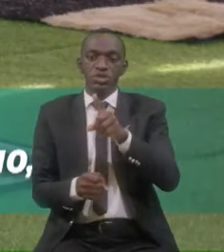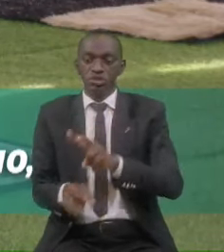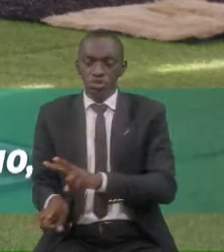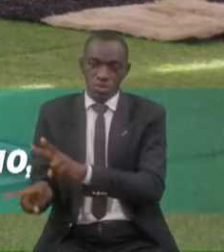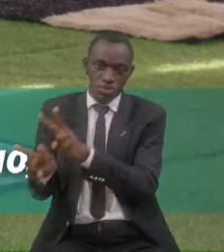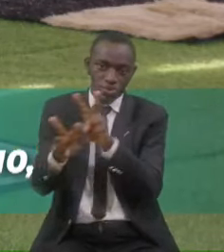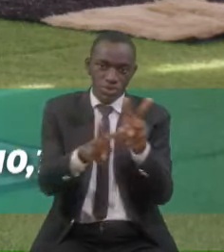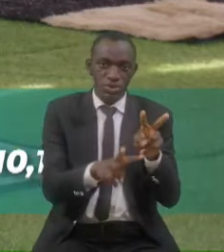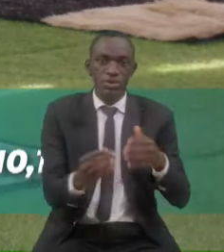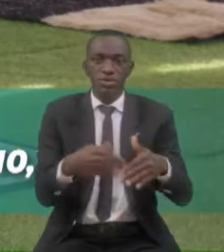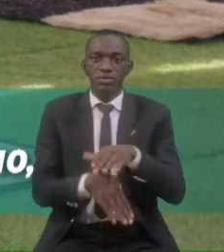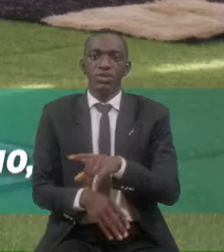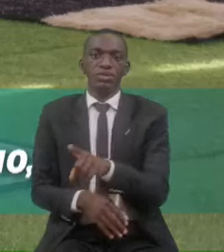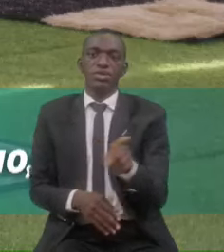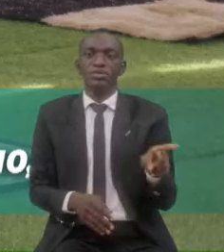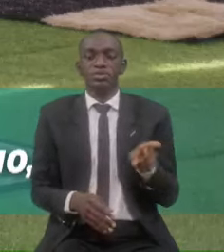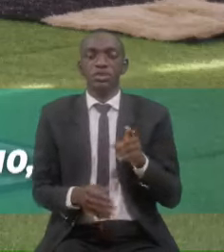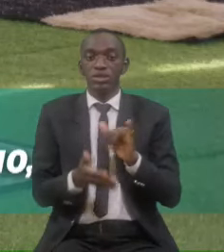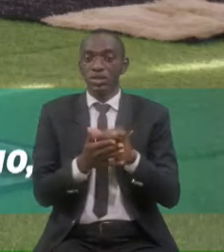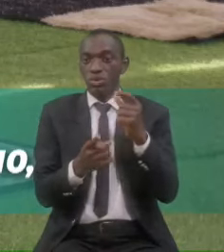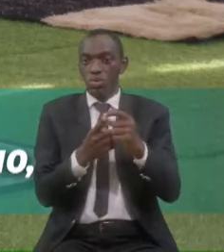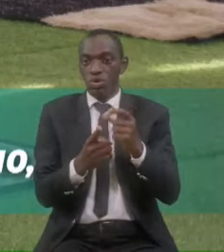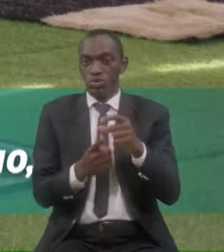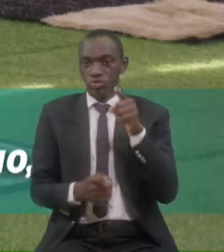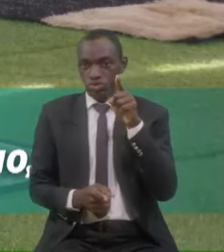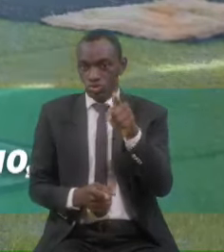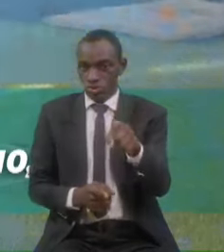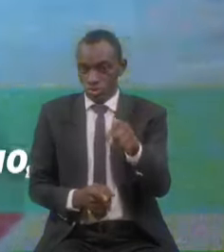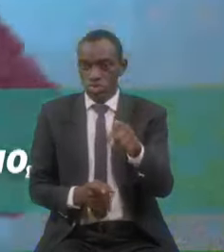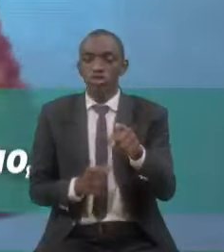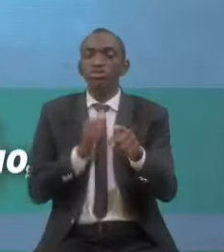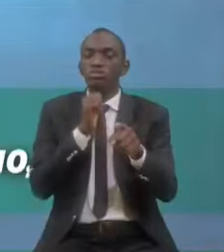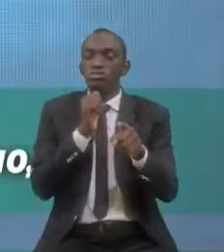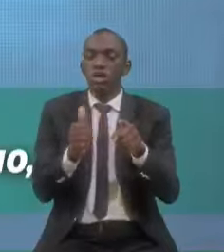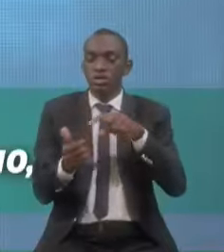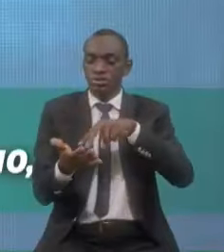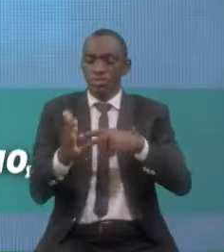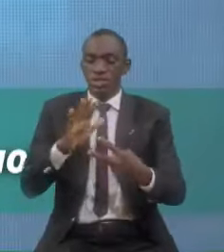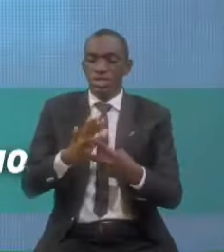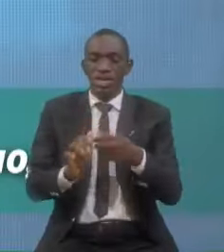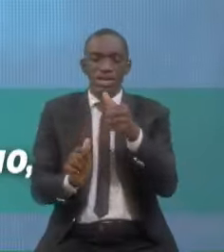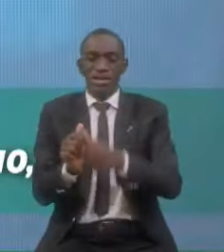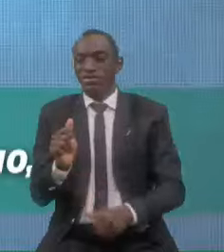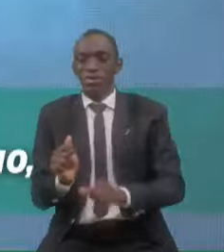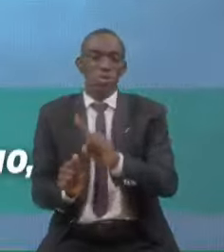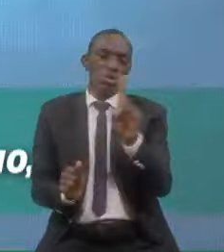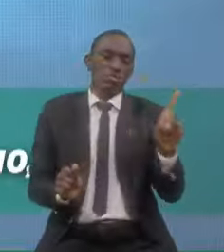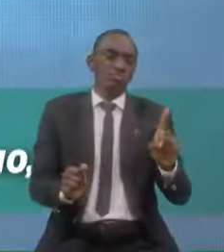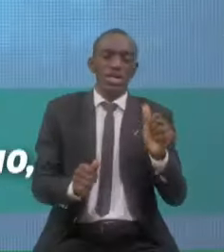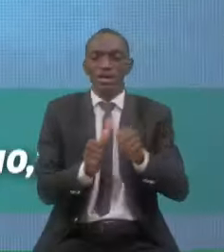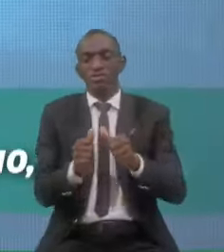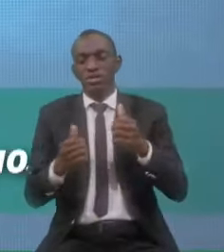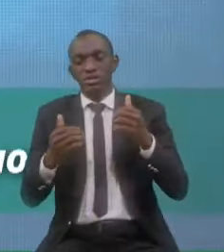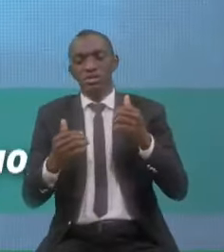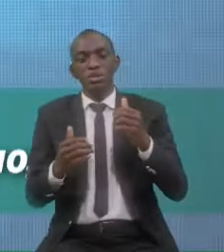overseers. That word "you" there does not refer to every Dick and Harry that